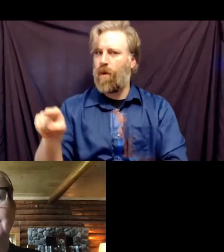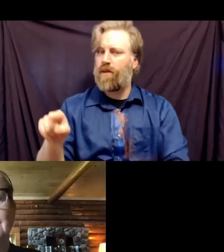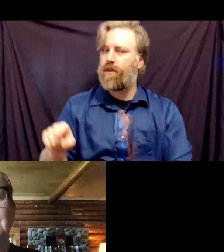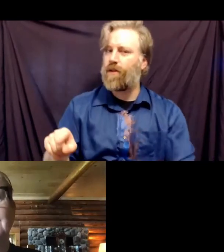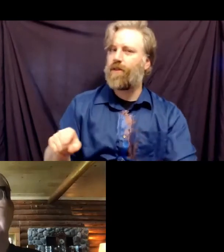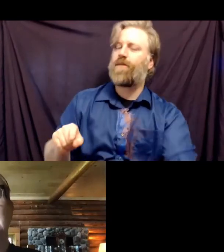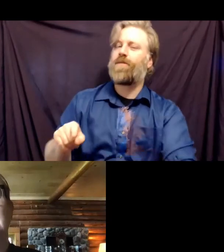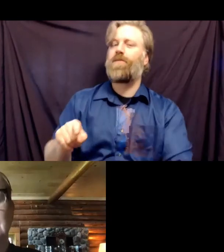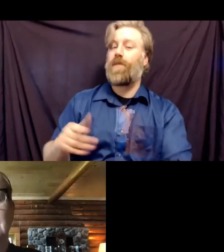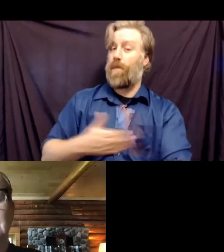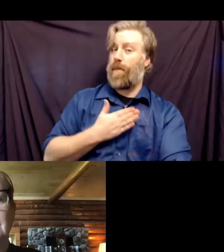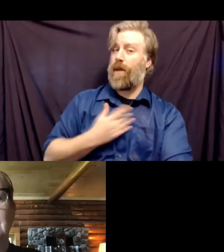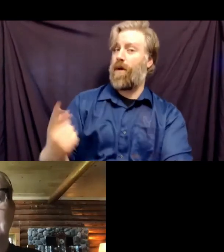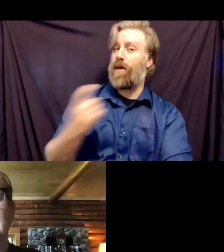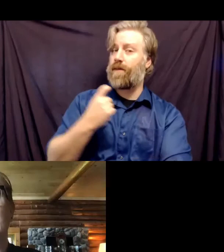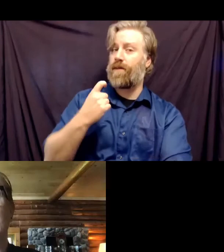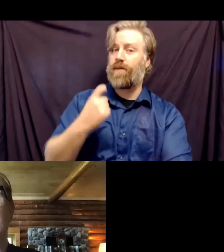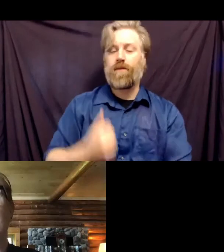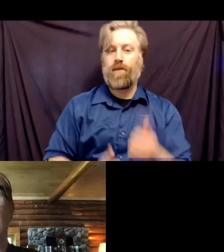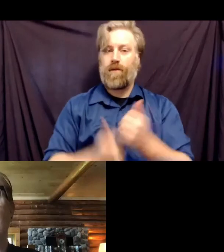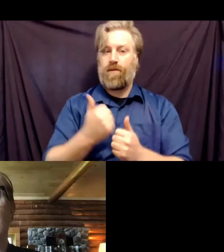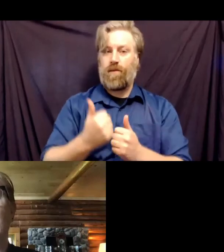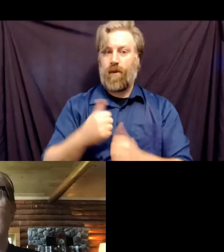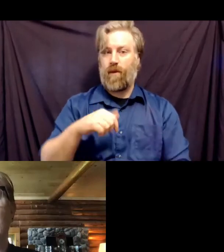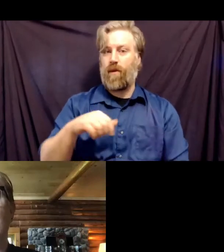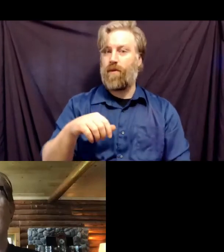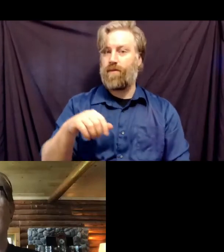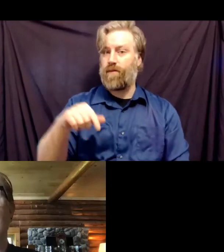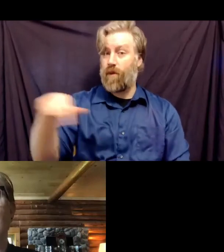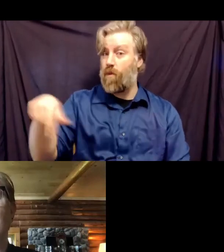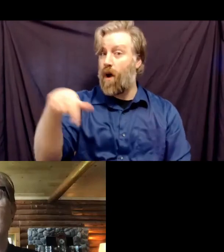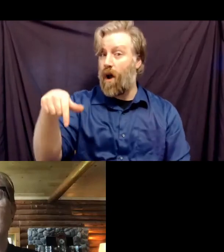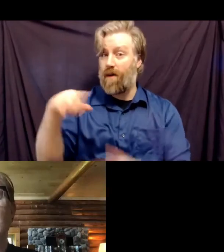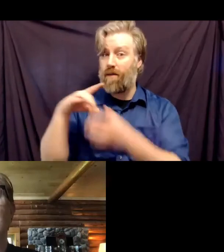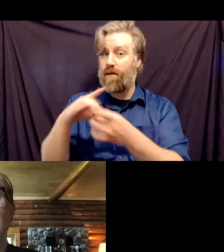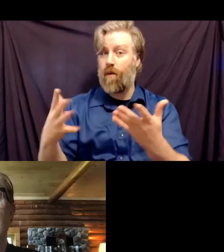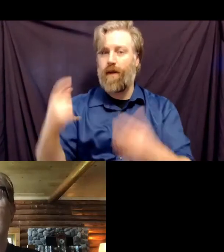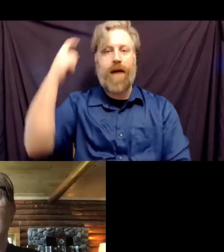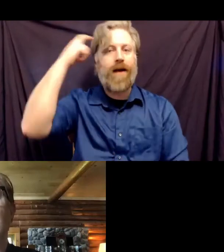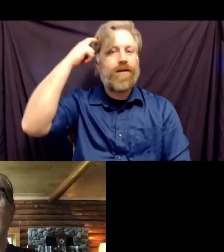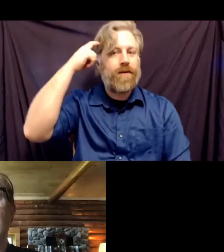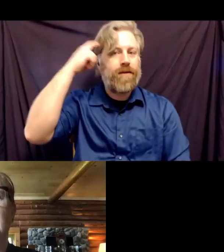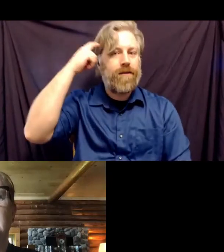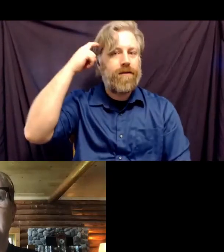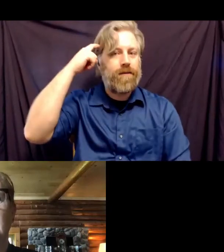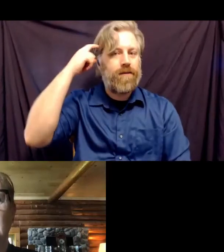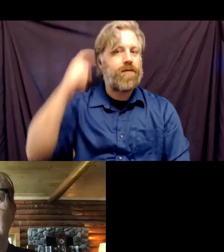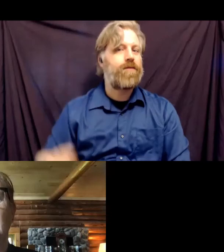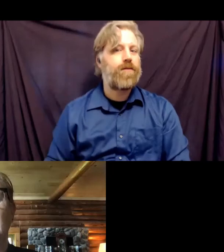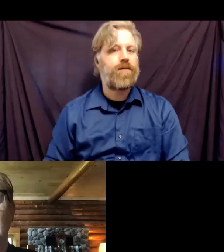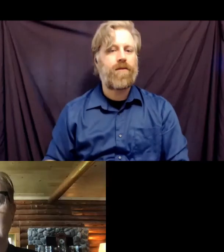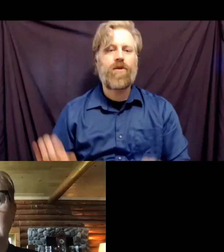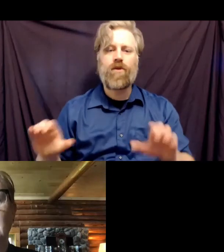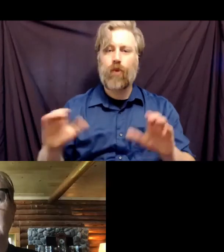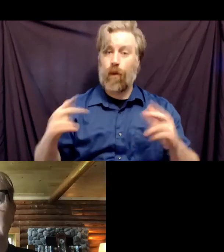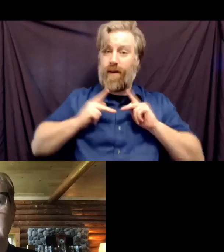because most of this has to do with just in the mind, like what you're doing. And you just do them as best you